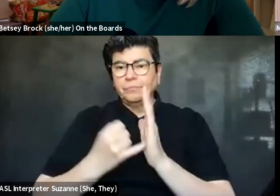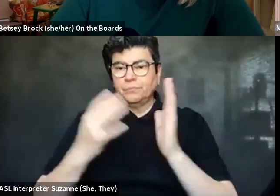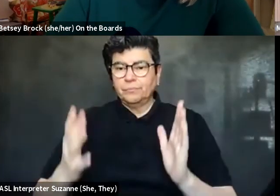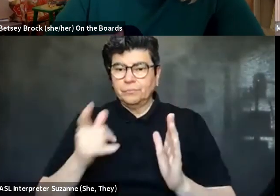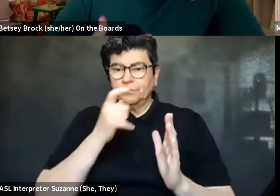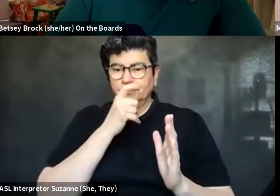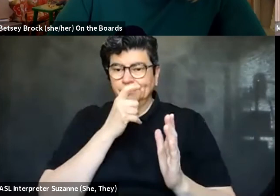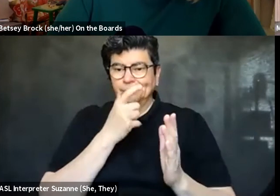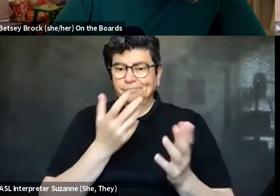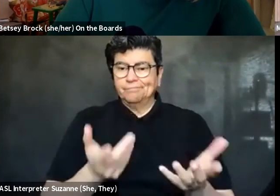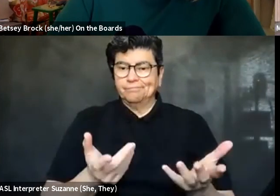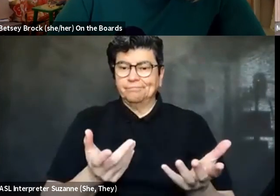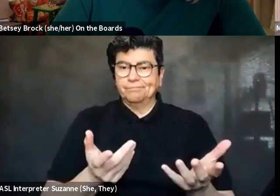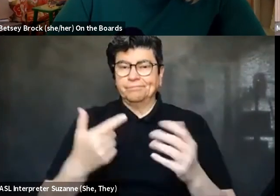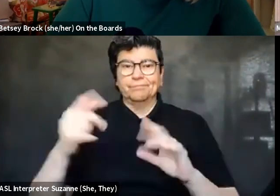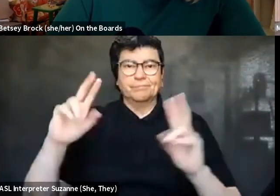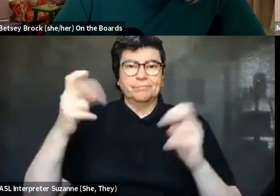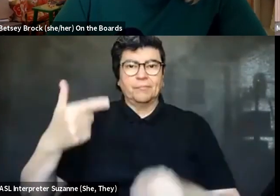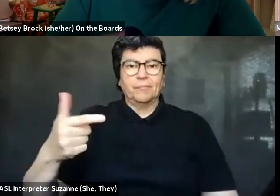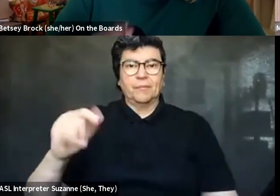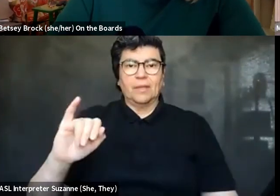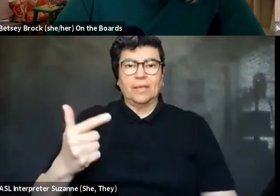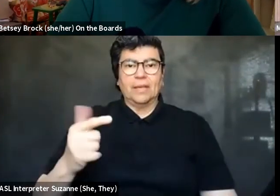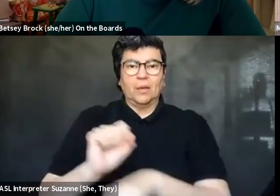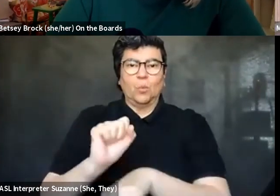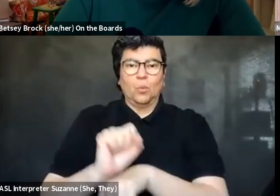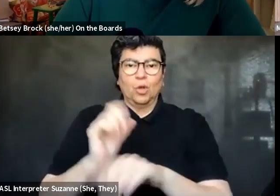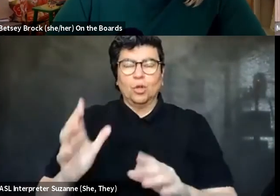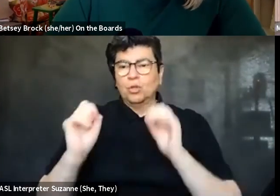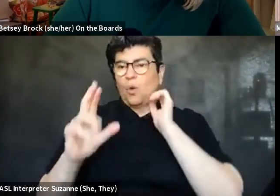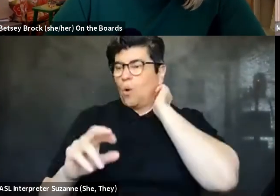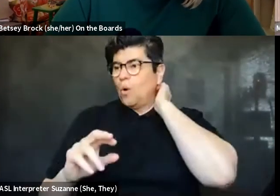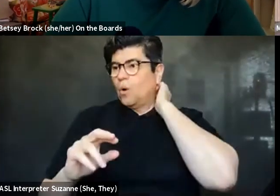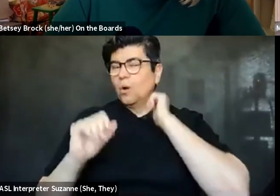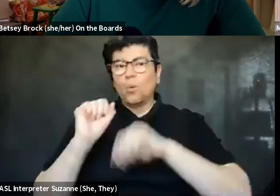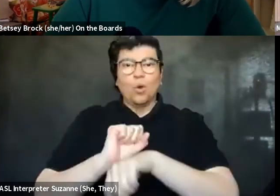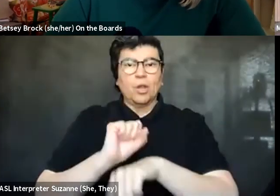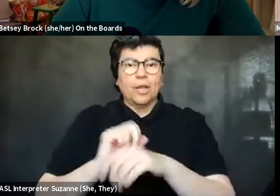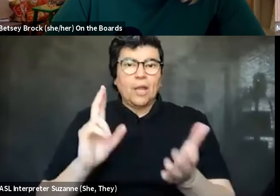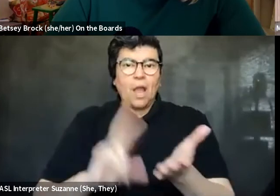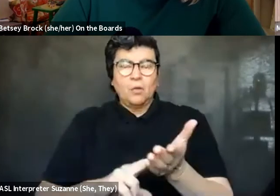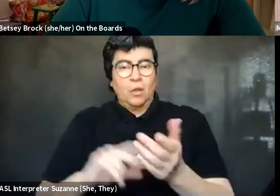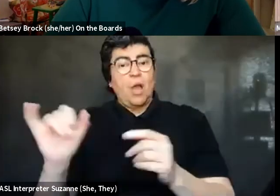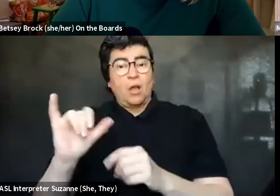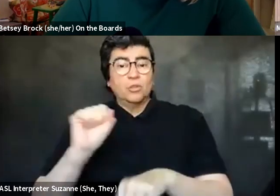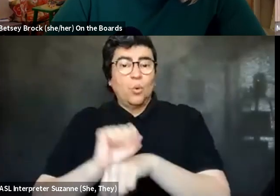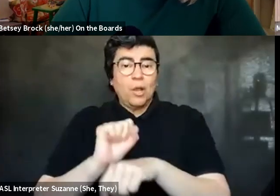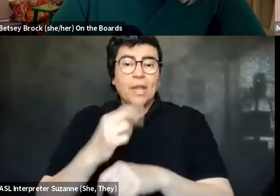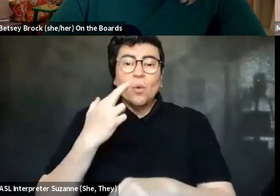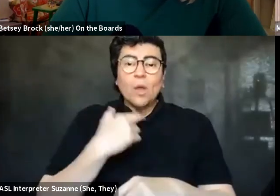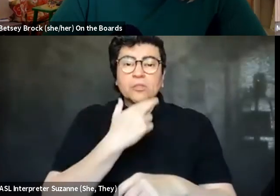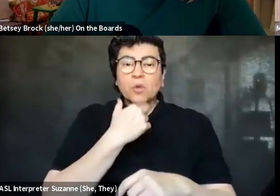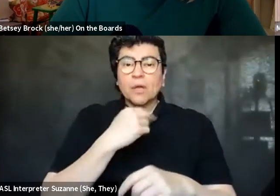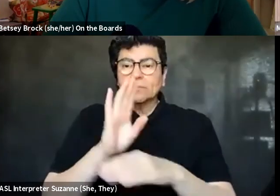are gig workers or working on contract basis were also working in the restaurant